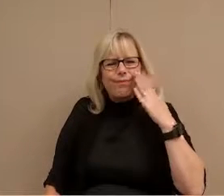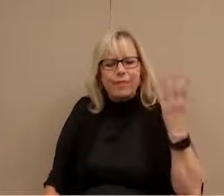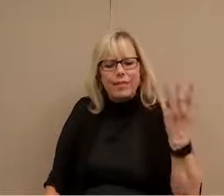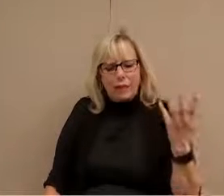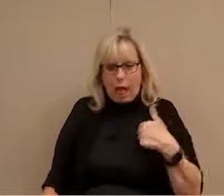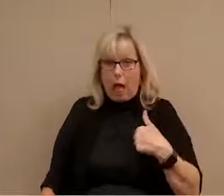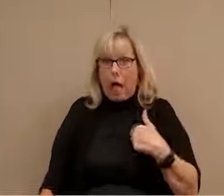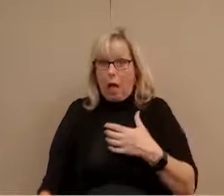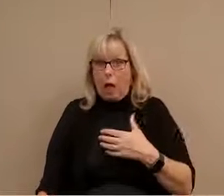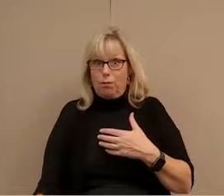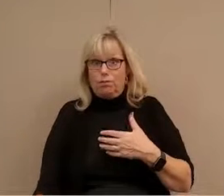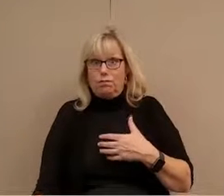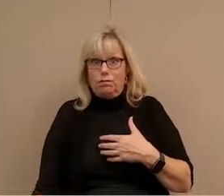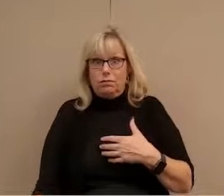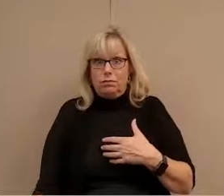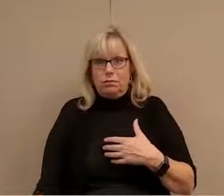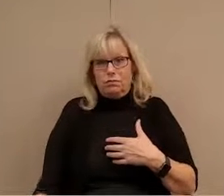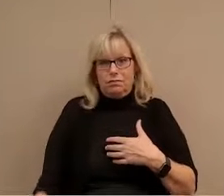I'd like to